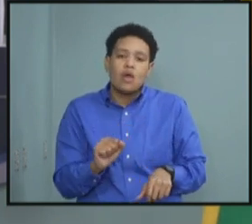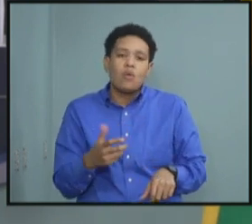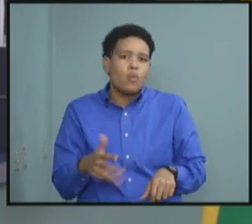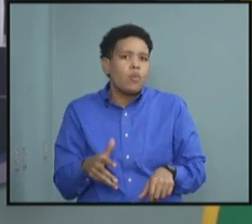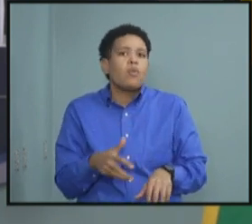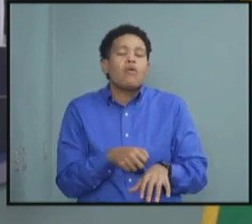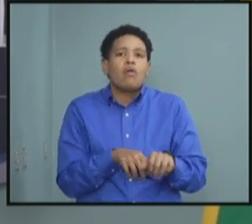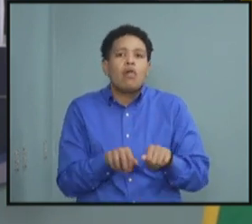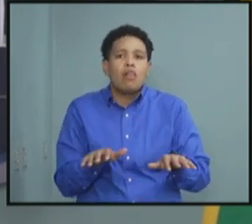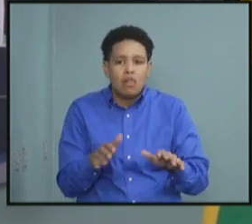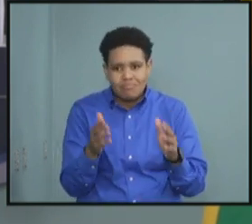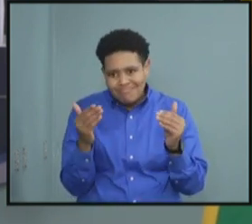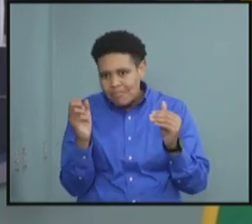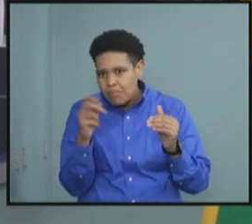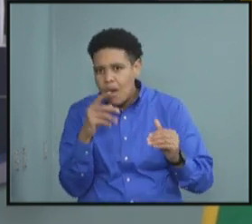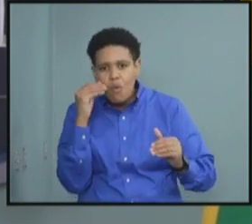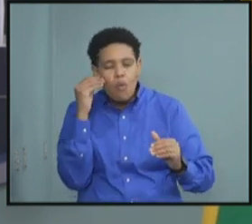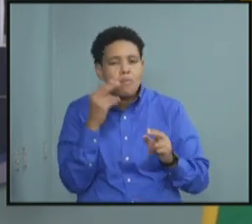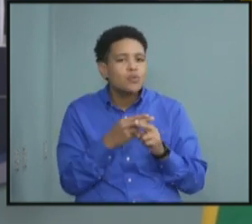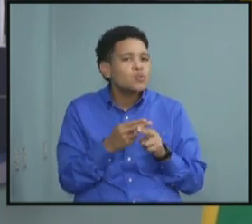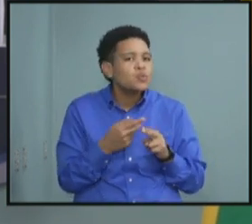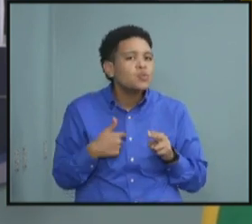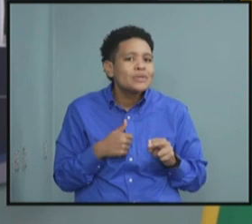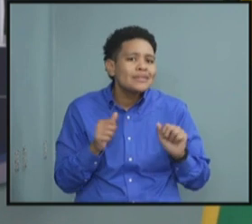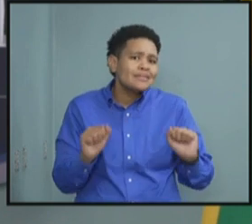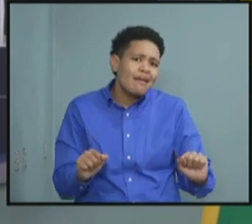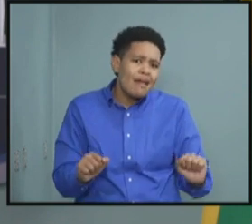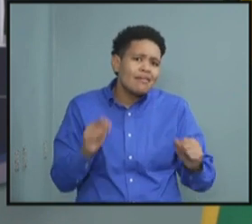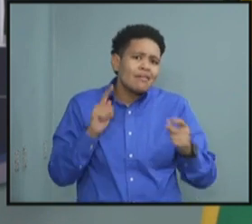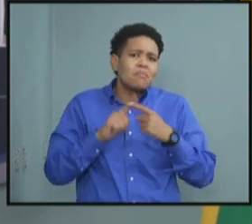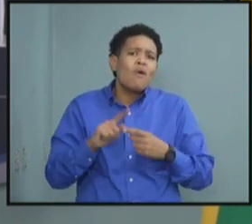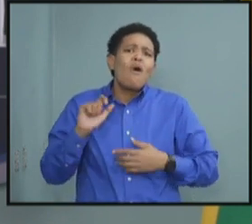to get back home as soon as possible. And there are other